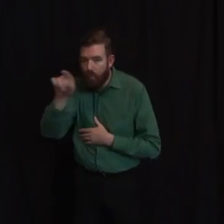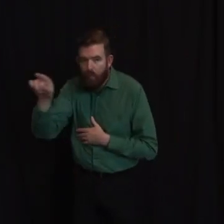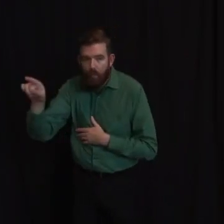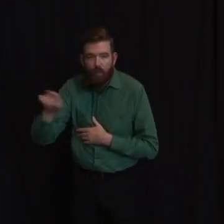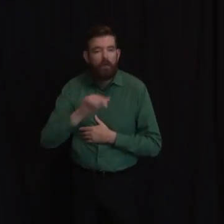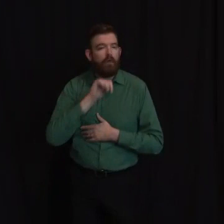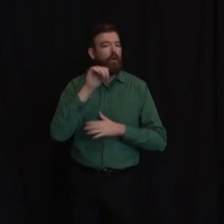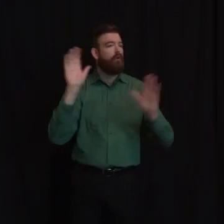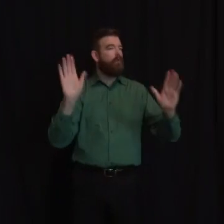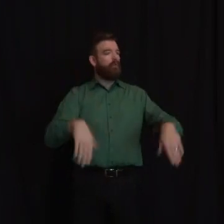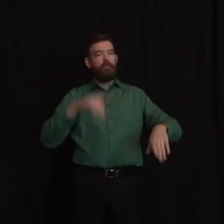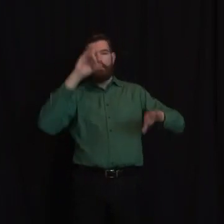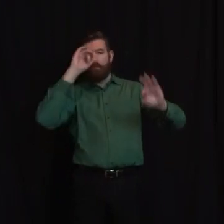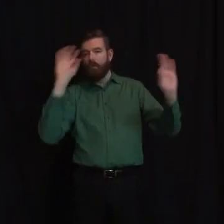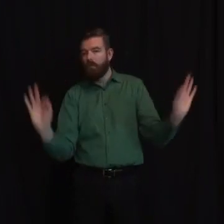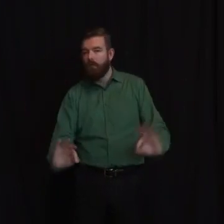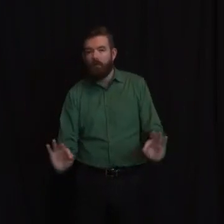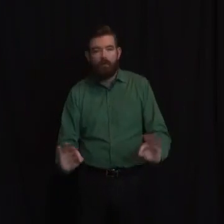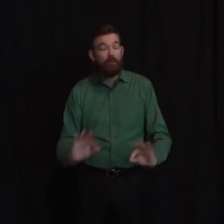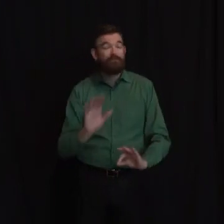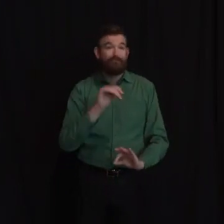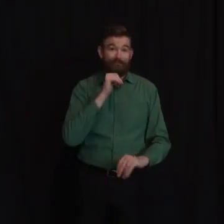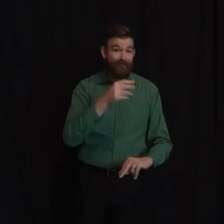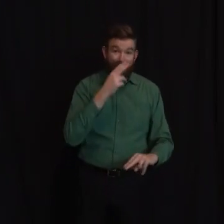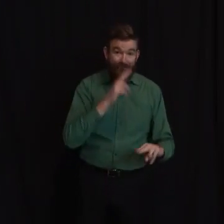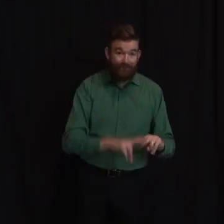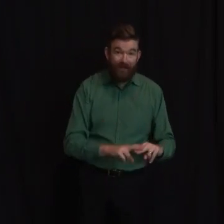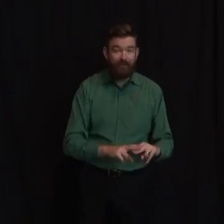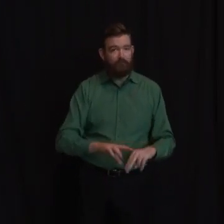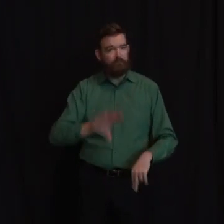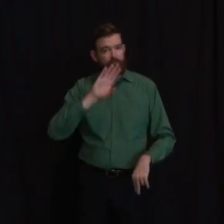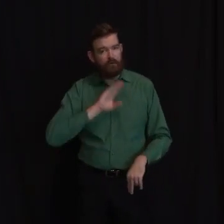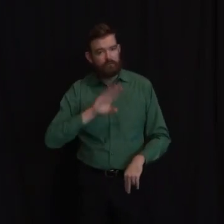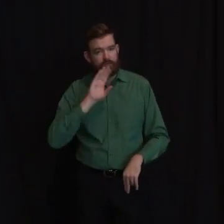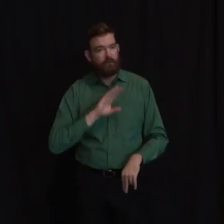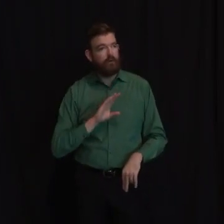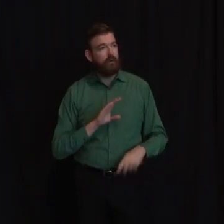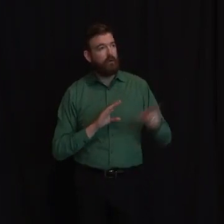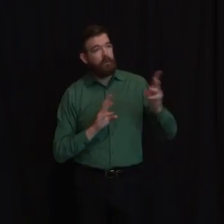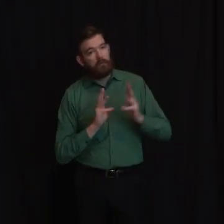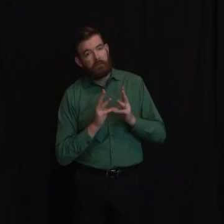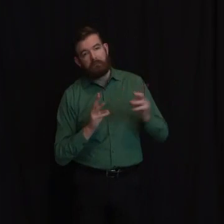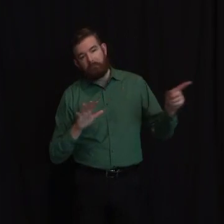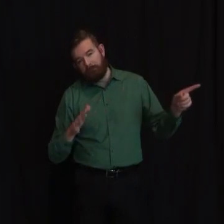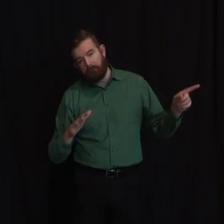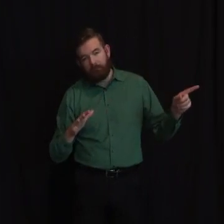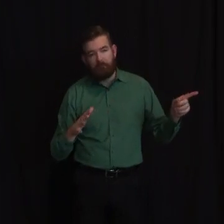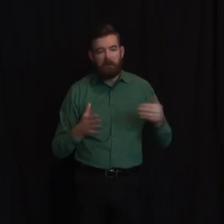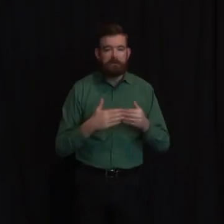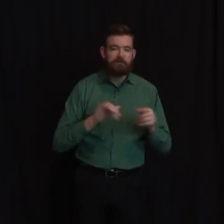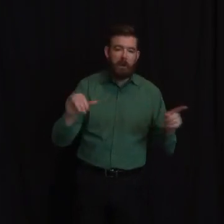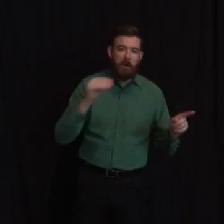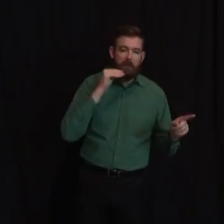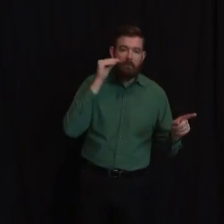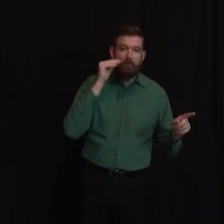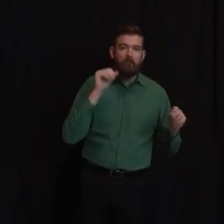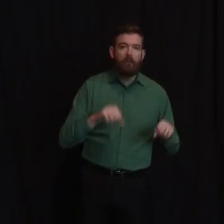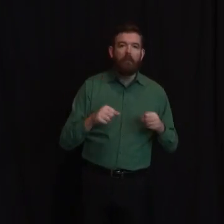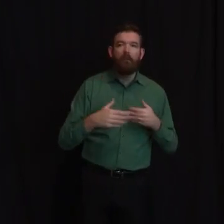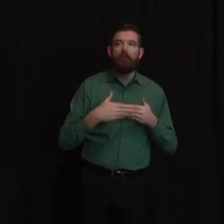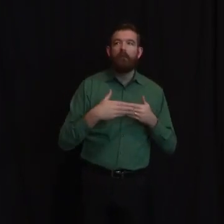not fun. I know it's frustrating. Today, the weather's not so hot. Tomorrow, it's going to be better. Inevitably, we'll get better weather, and you're going to want